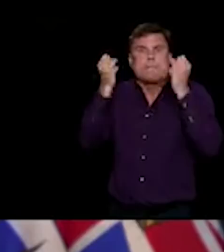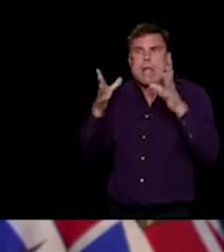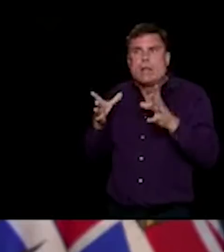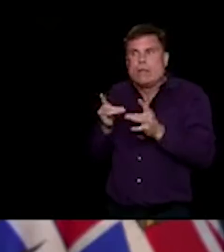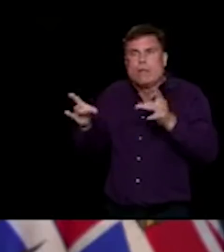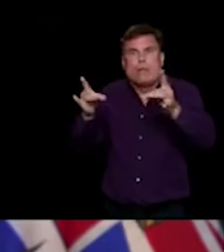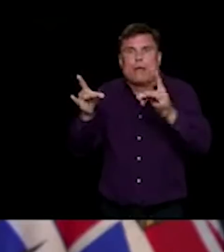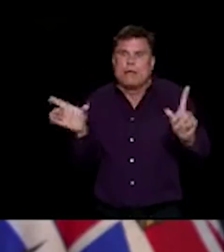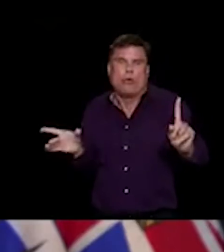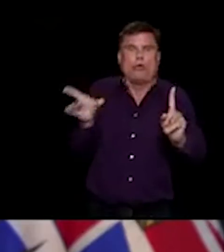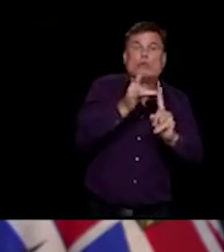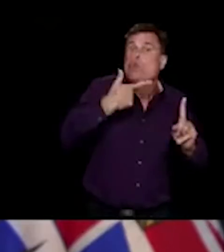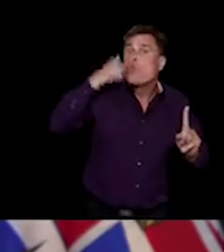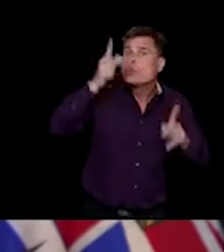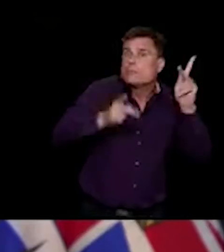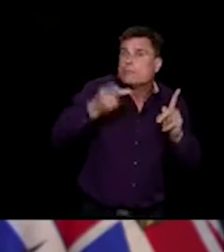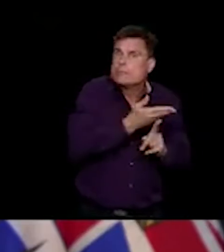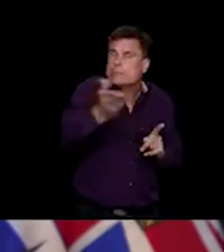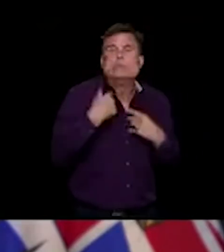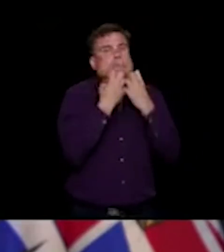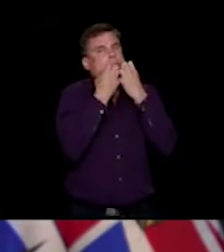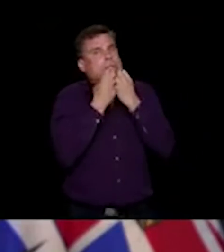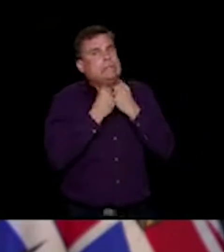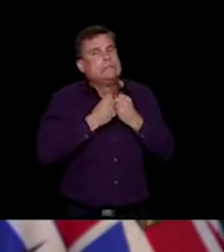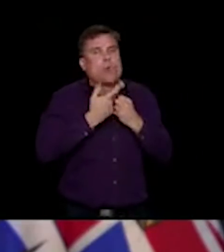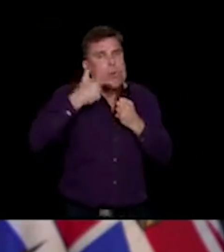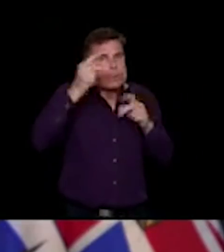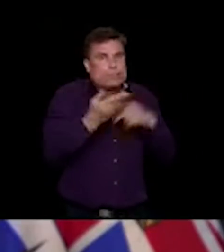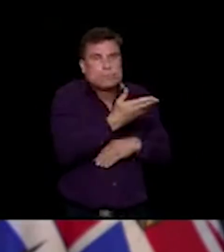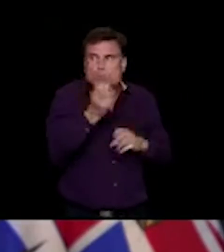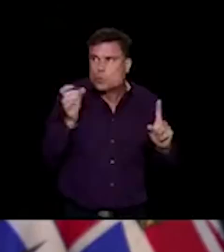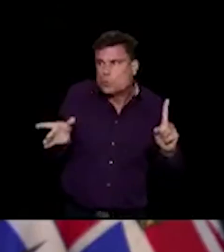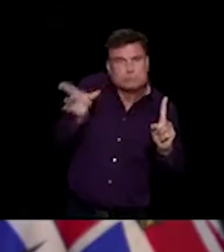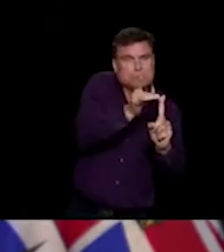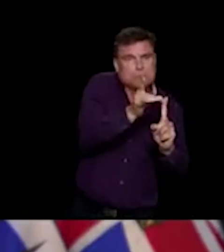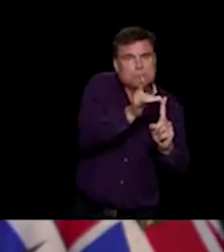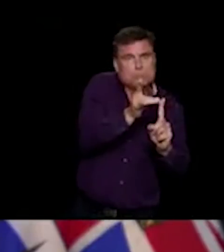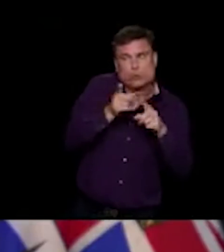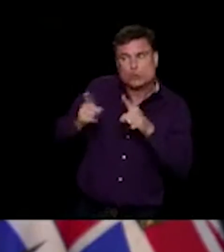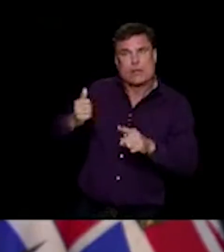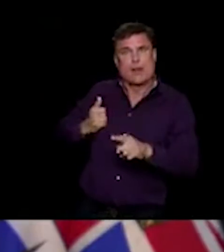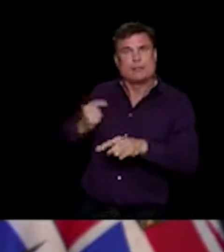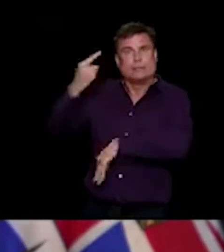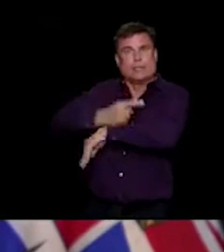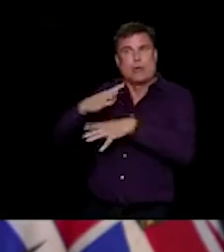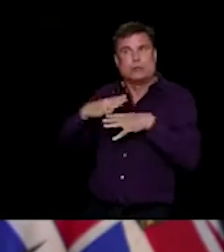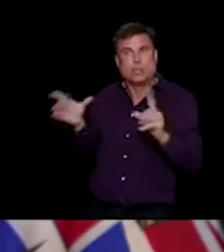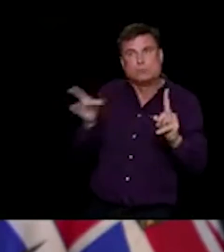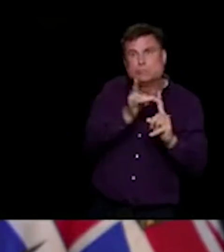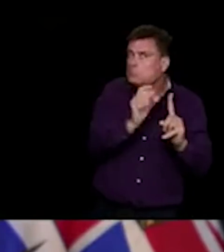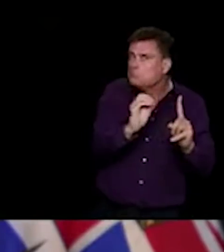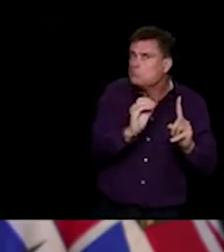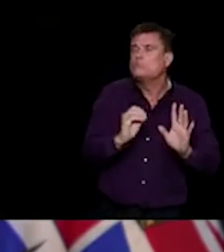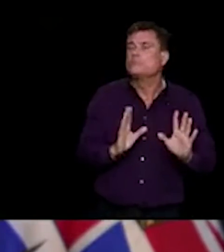severe disease or to die from this. However, when we brought this up and voiced our concerns to people in British Columbia,